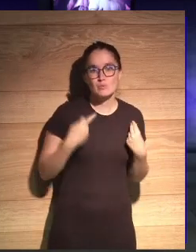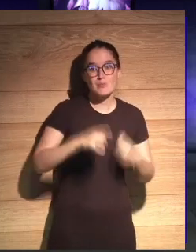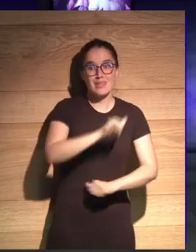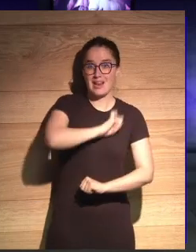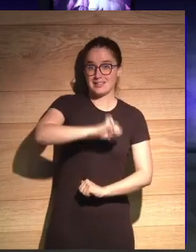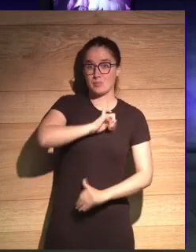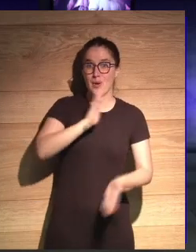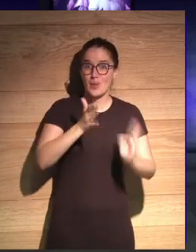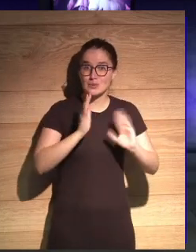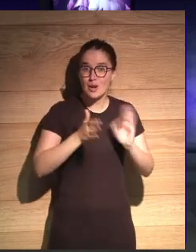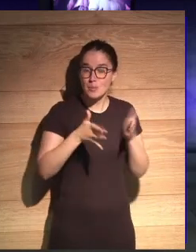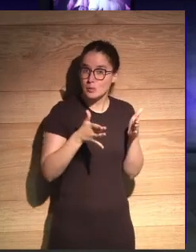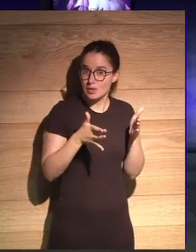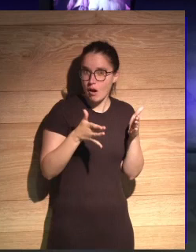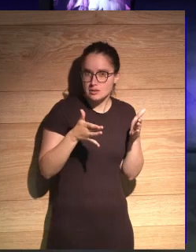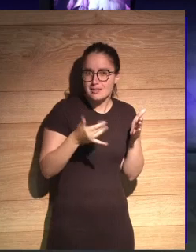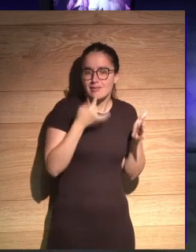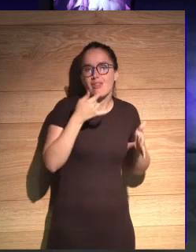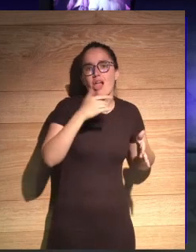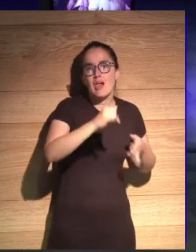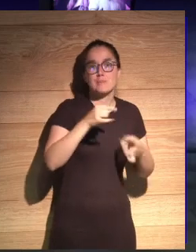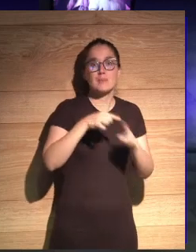triggered by video games, and also of the